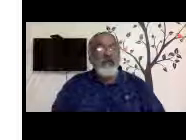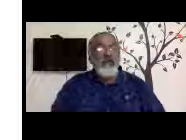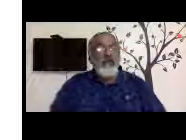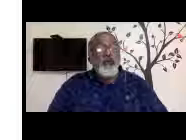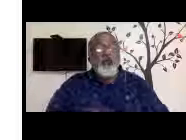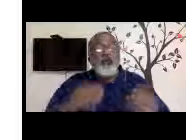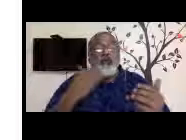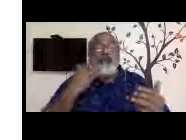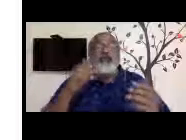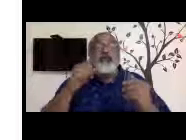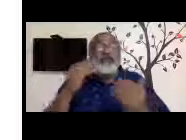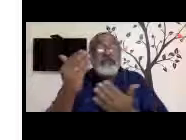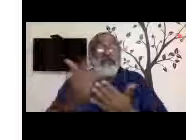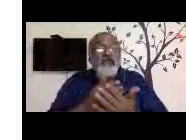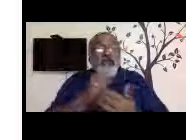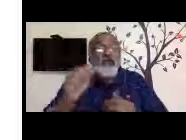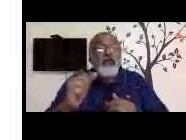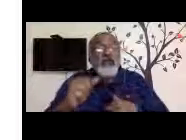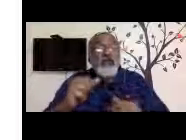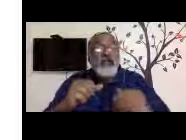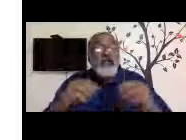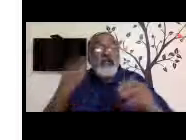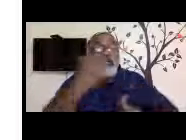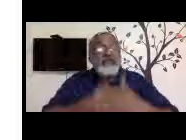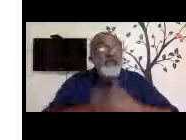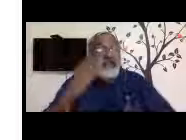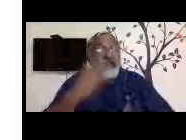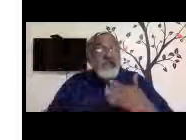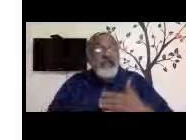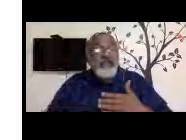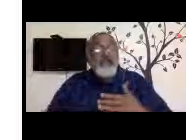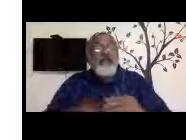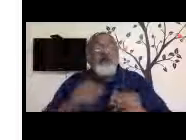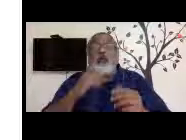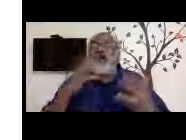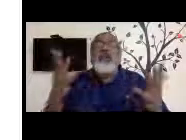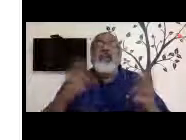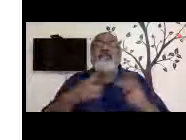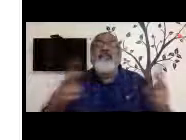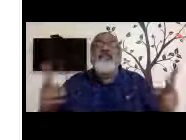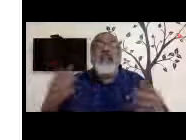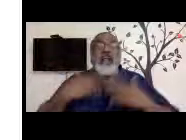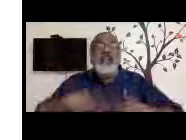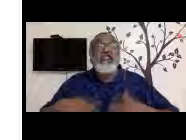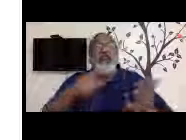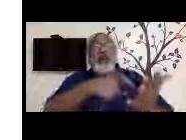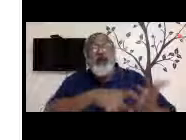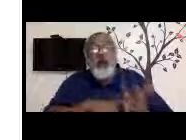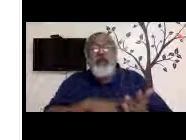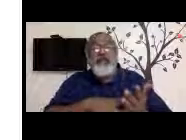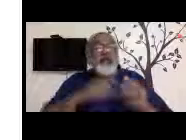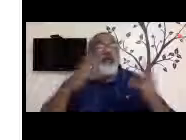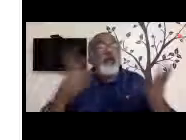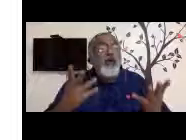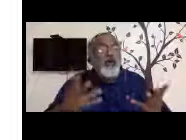a person with disability, what are the different health requirements that are needed at that